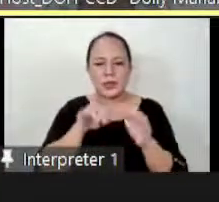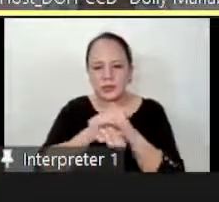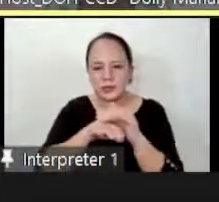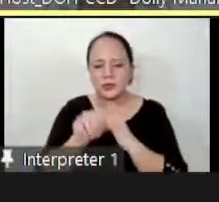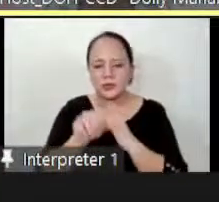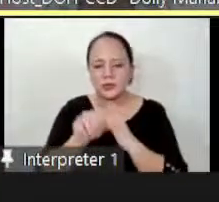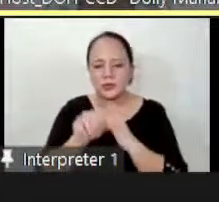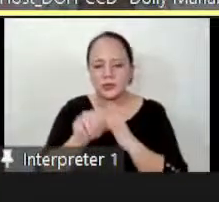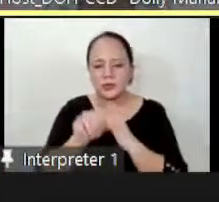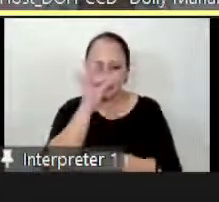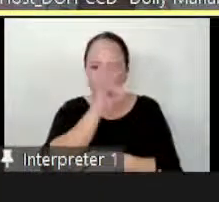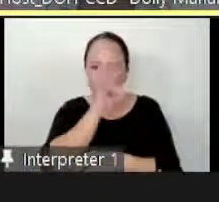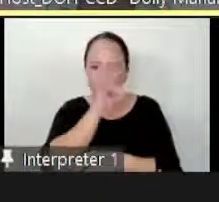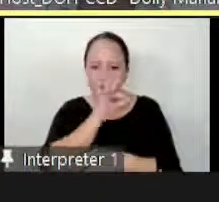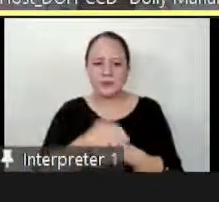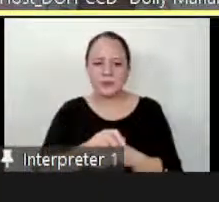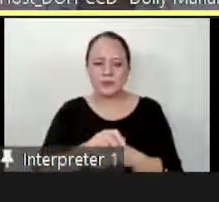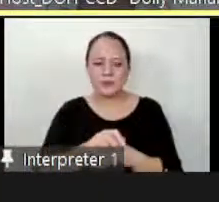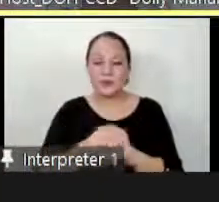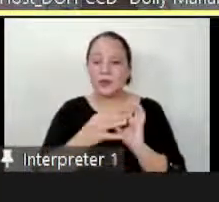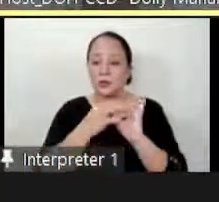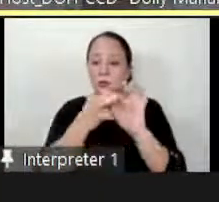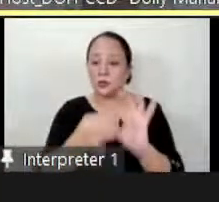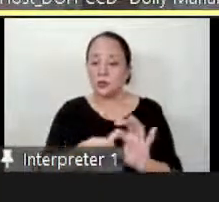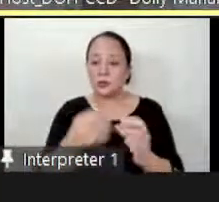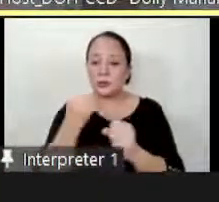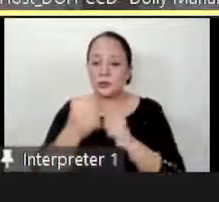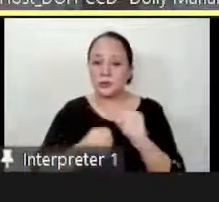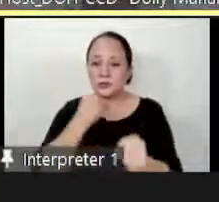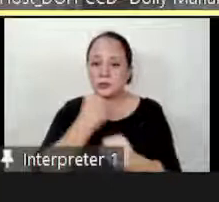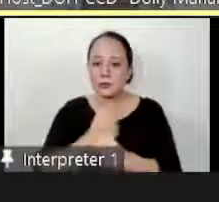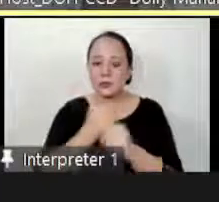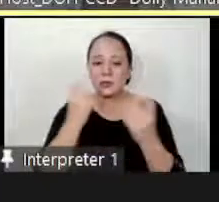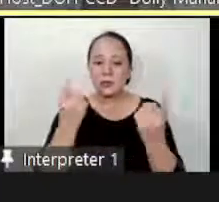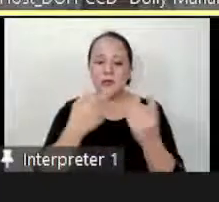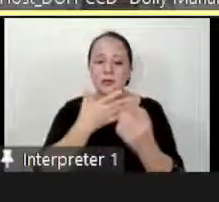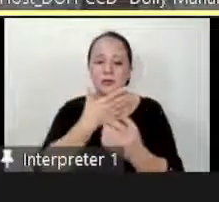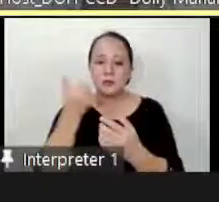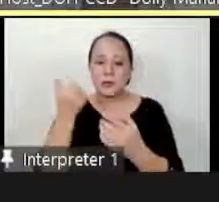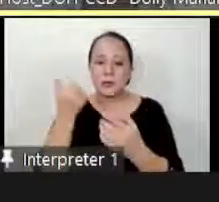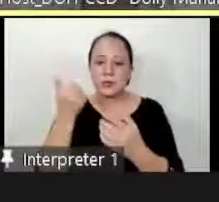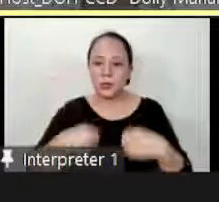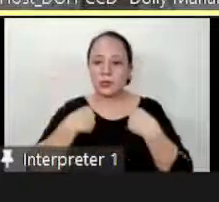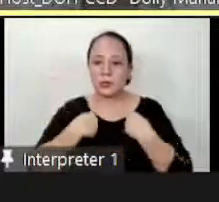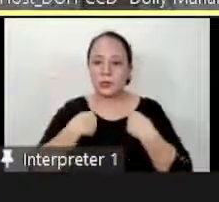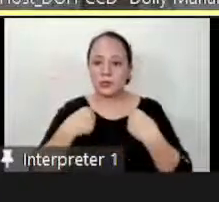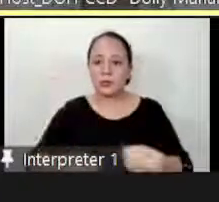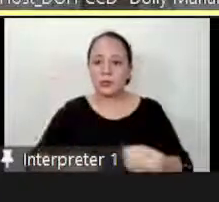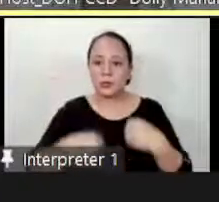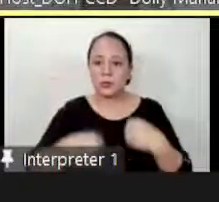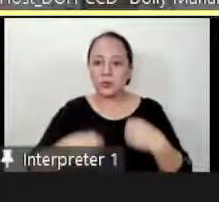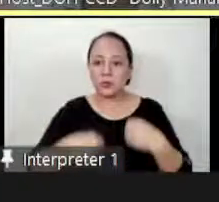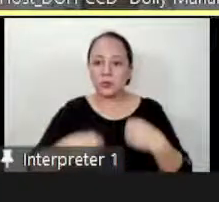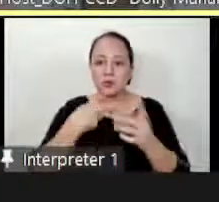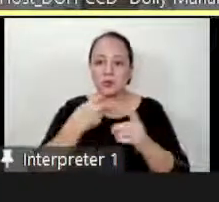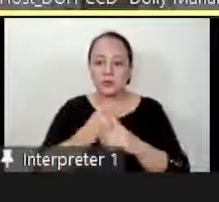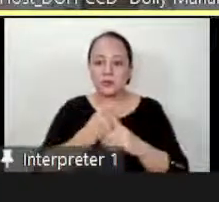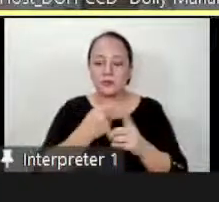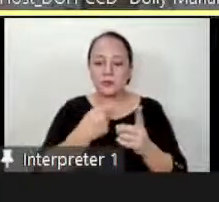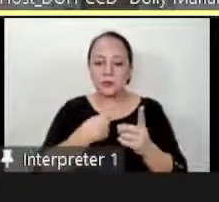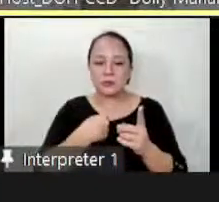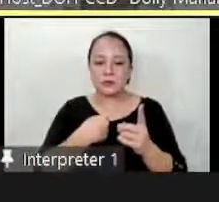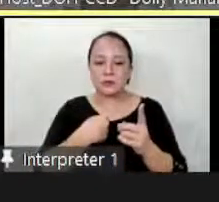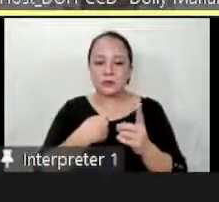all Filipinos. In line with this year's theme, better survival is achievable through our